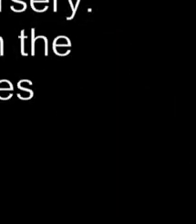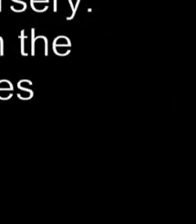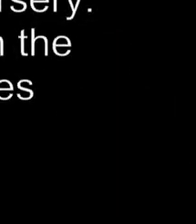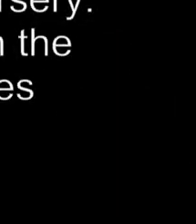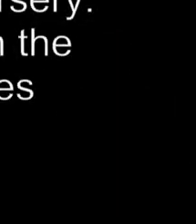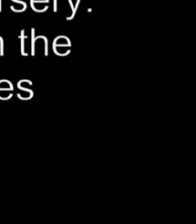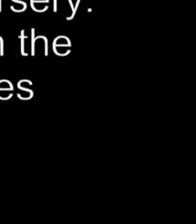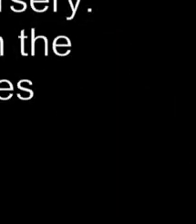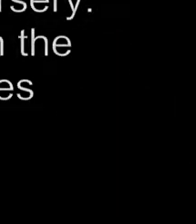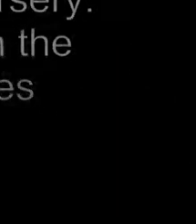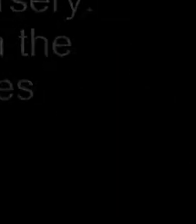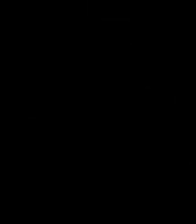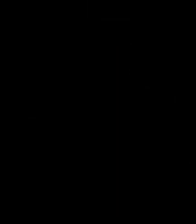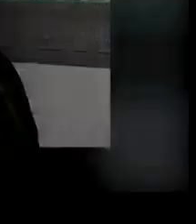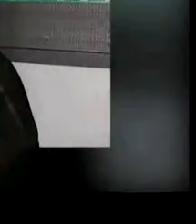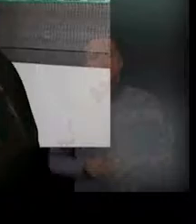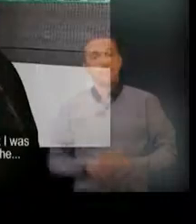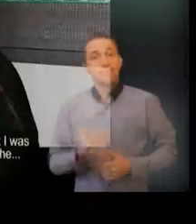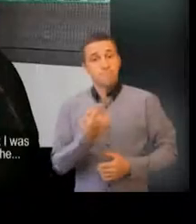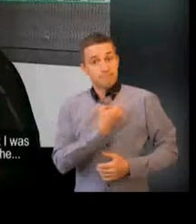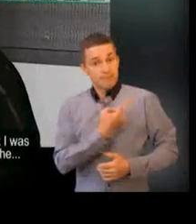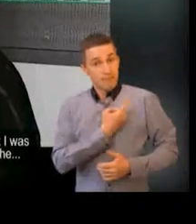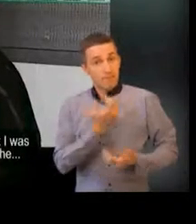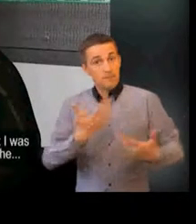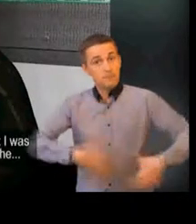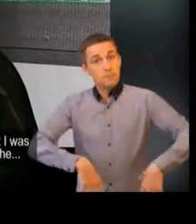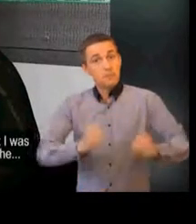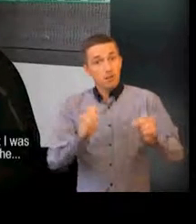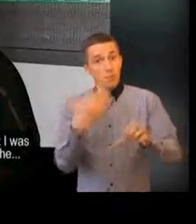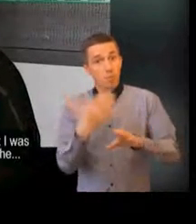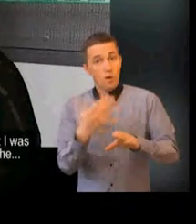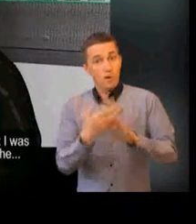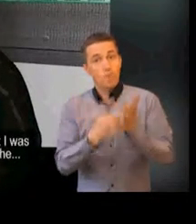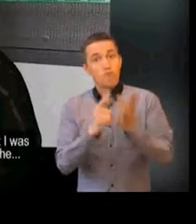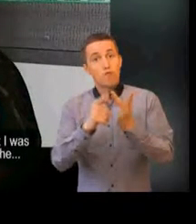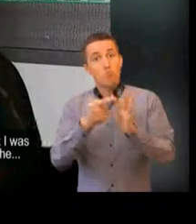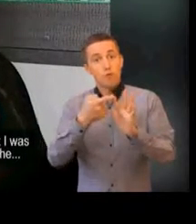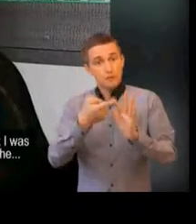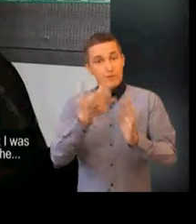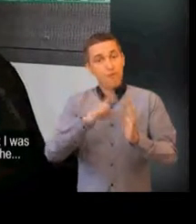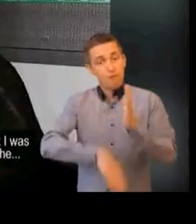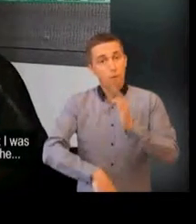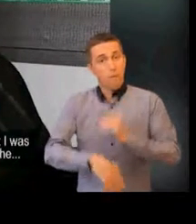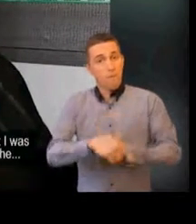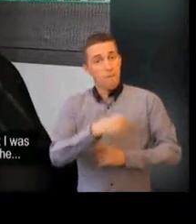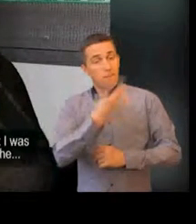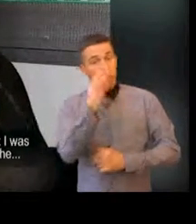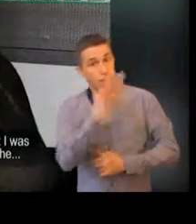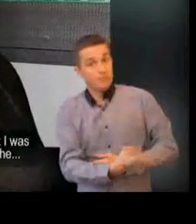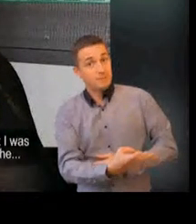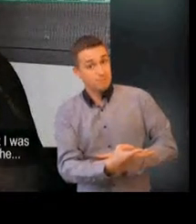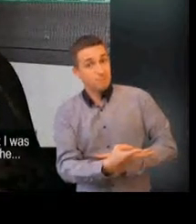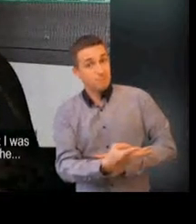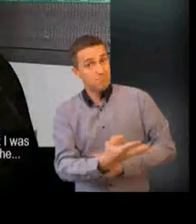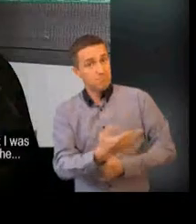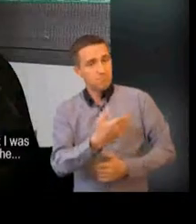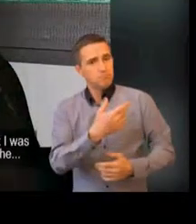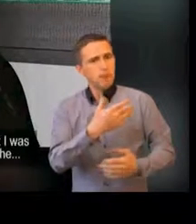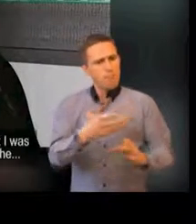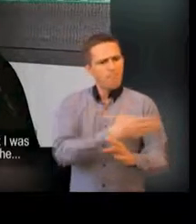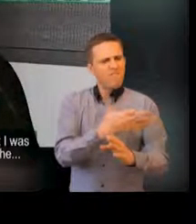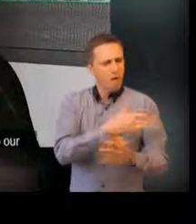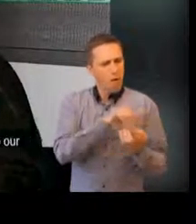difficult if you're not used to being able to find things out, or you don't really know where to go, but you know there is a lot of